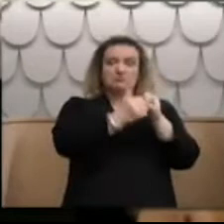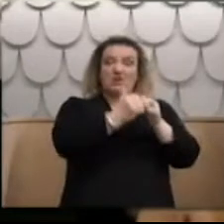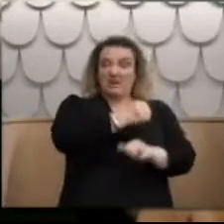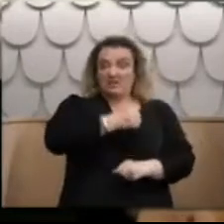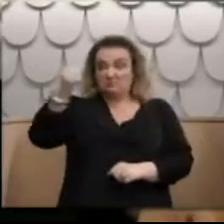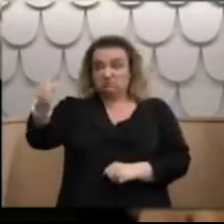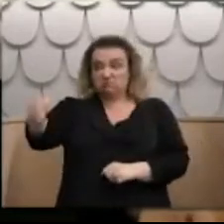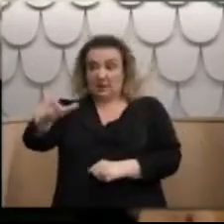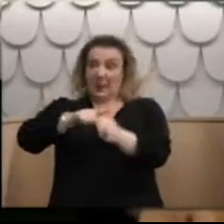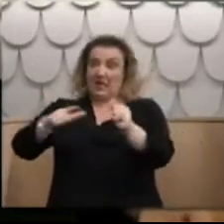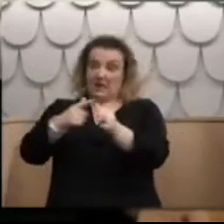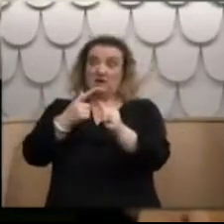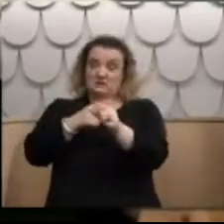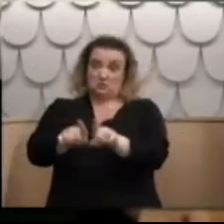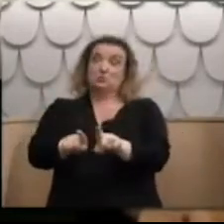Harris.